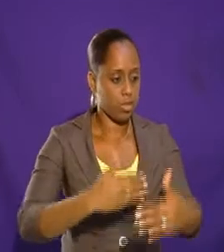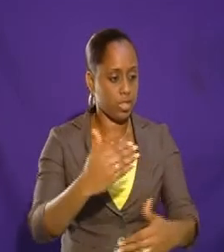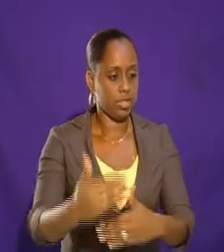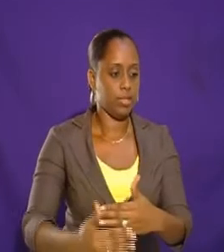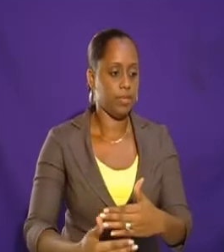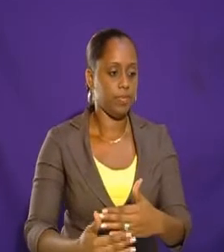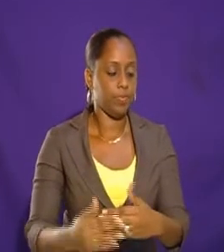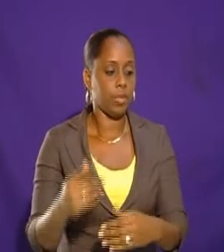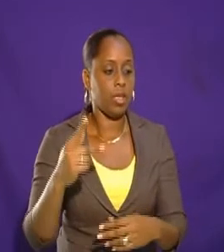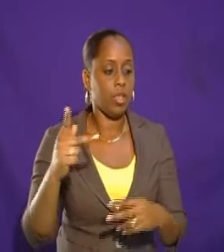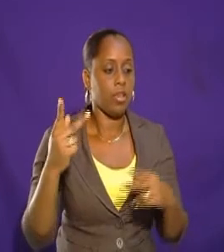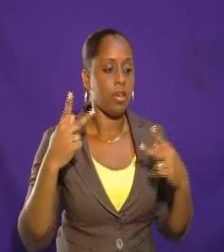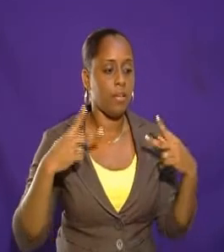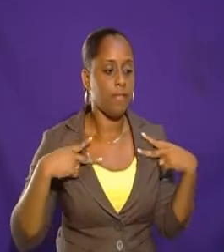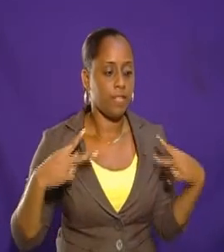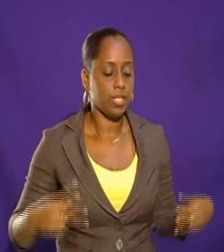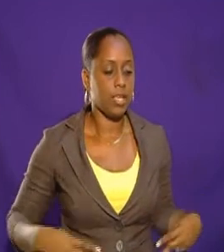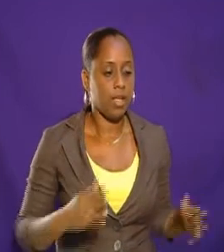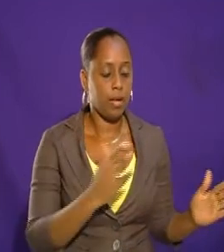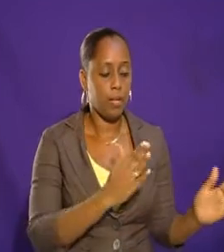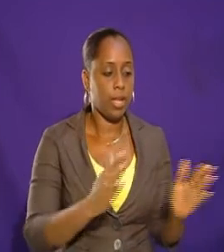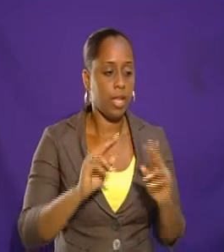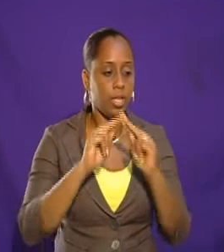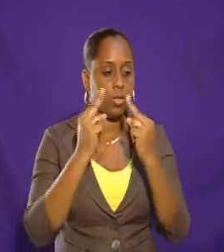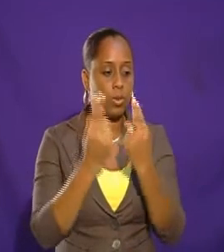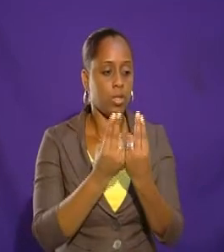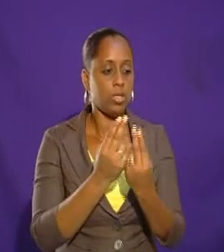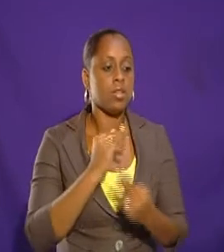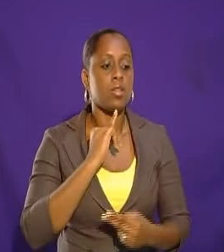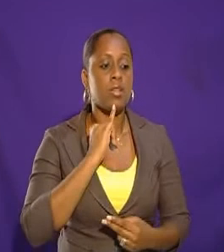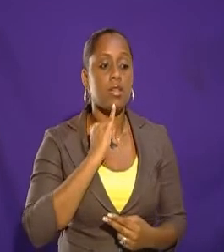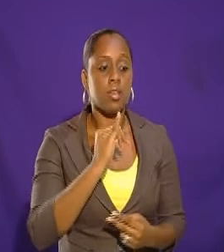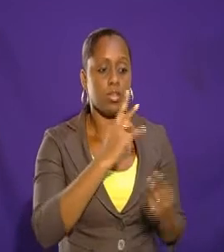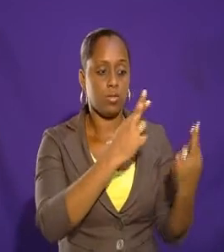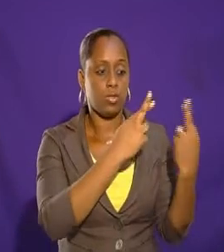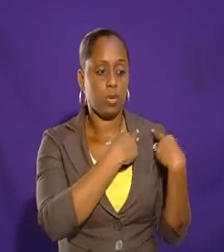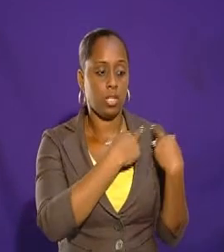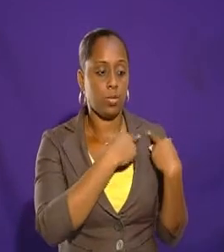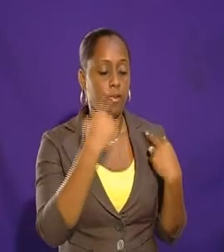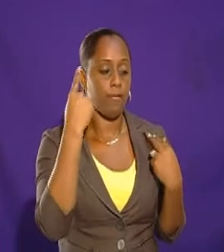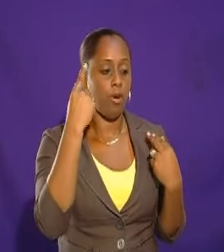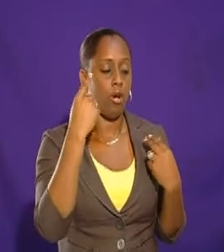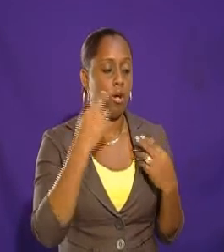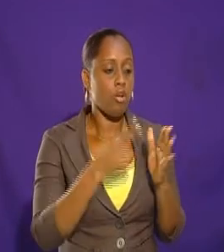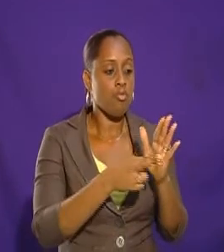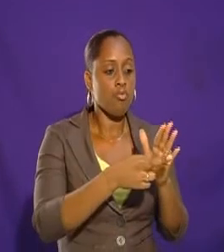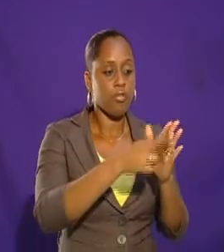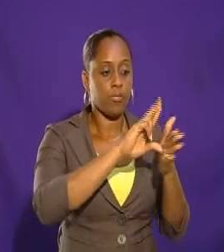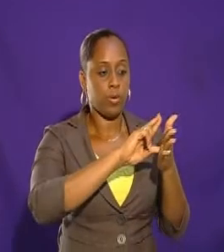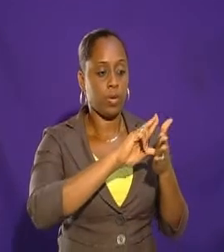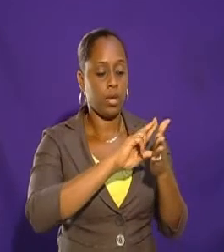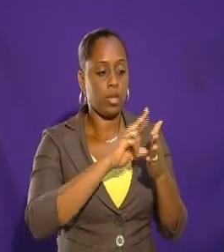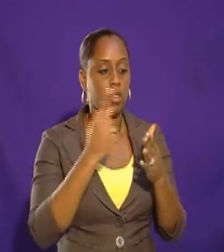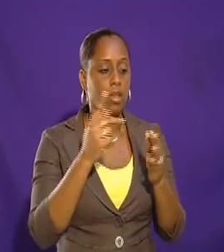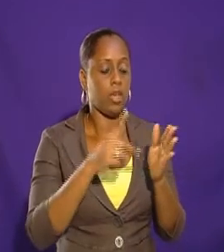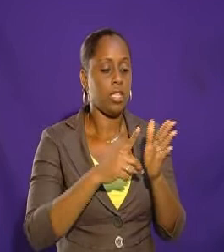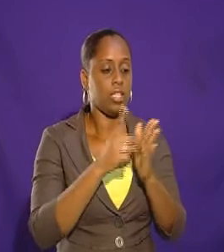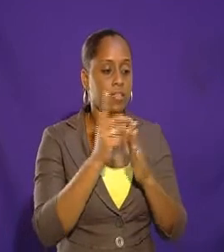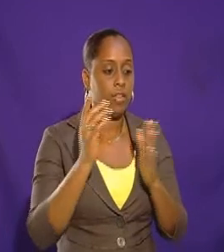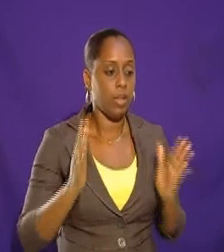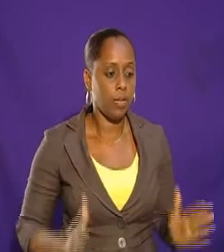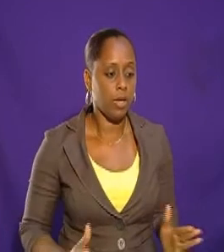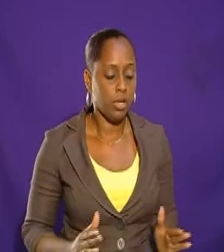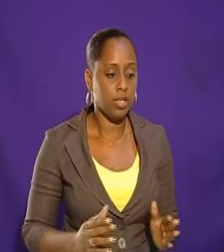for reviewing the developer's proposals, for advising the developers, and for controlling the development